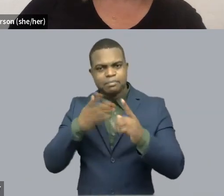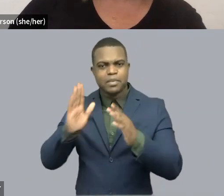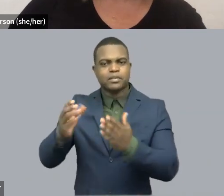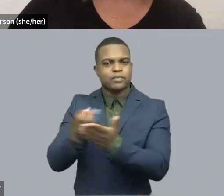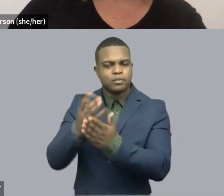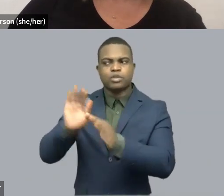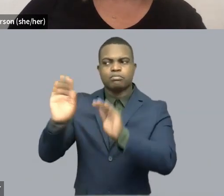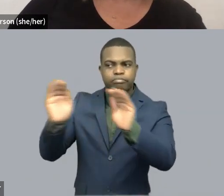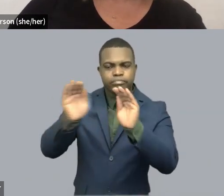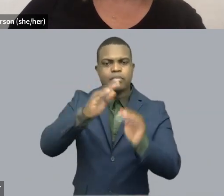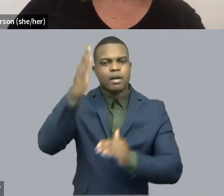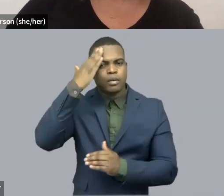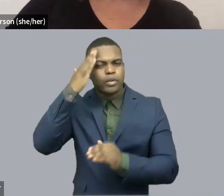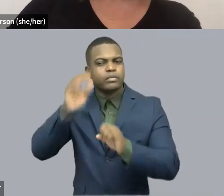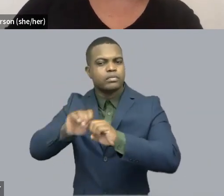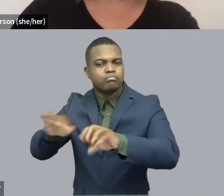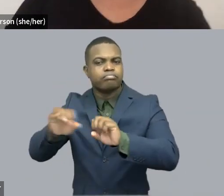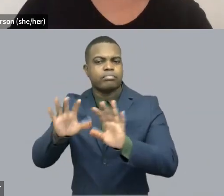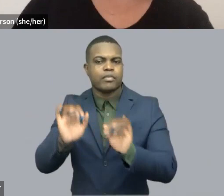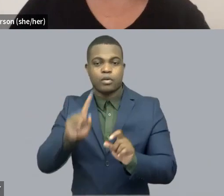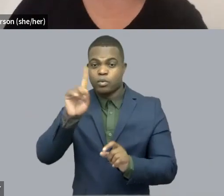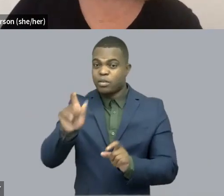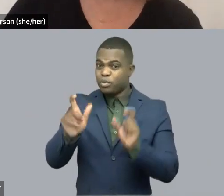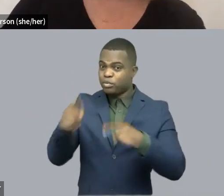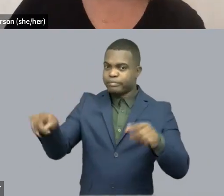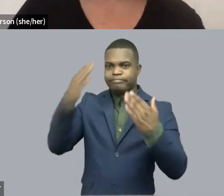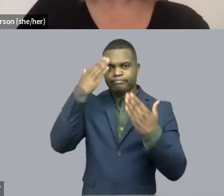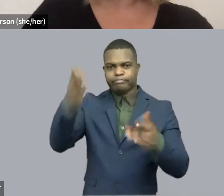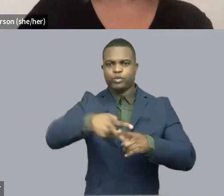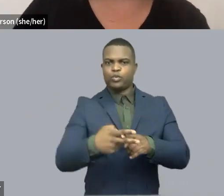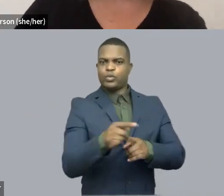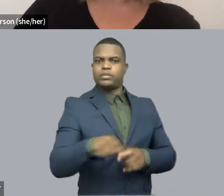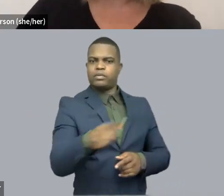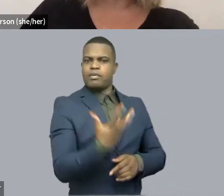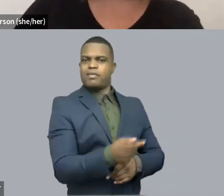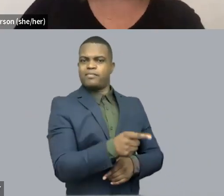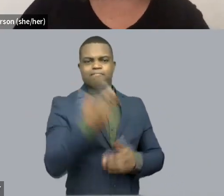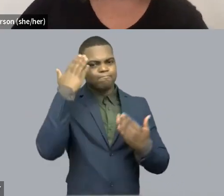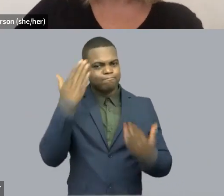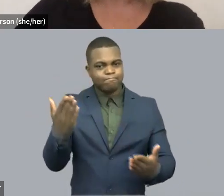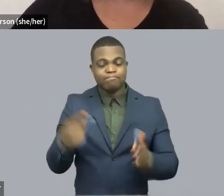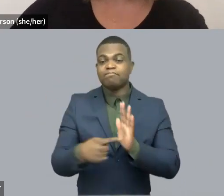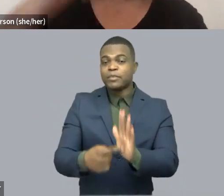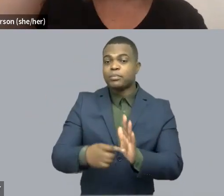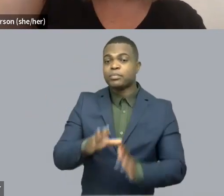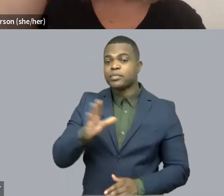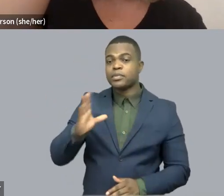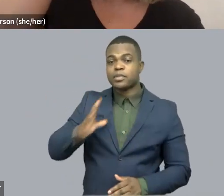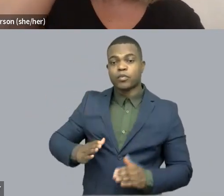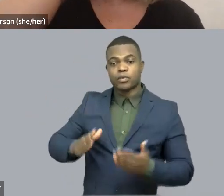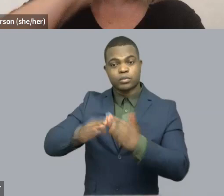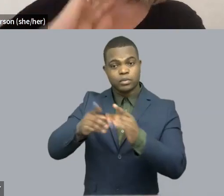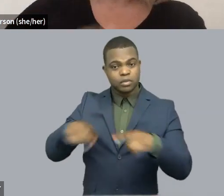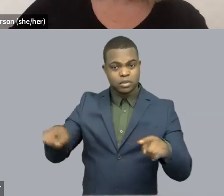we need to enhance, I think, the knowledge in terms of like the threats that they might face, but those are the solutions that might